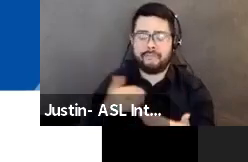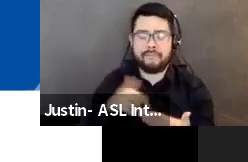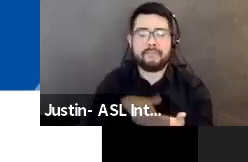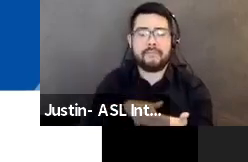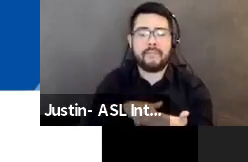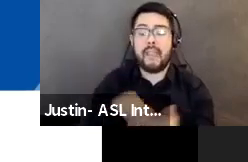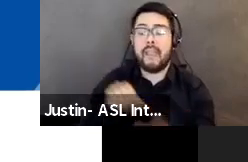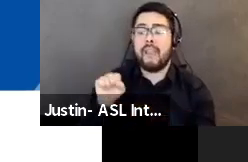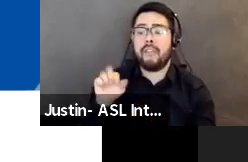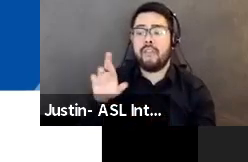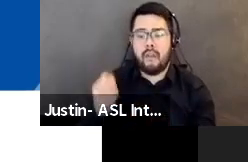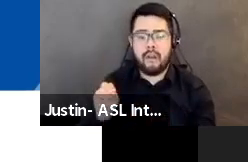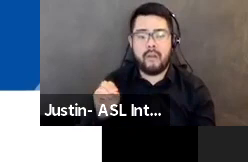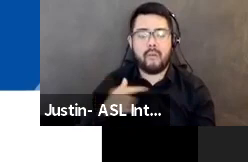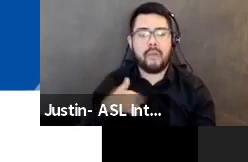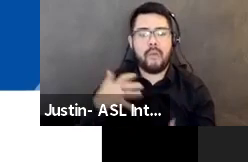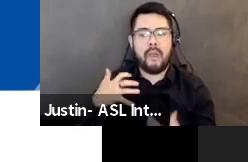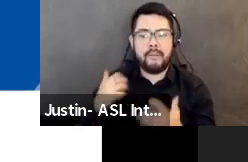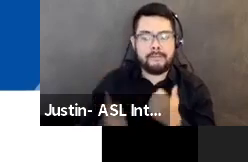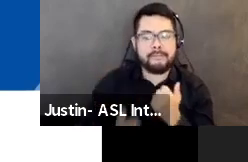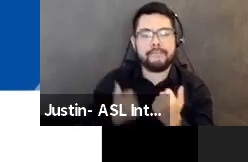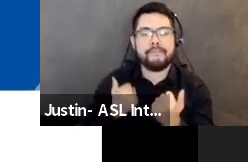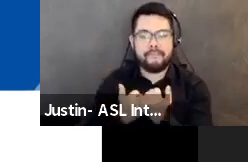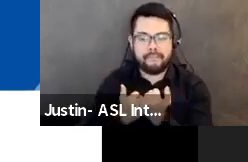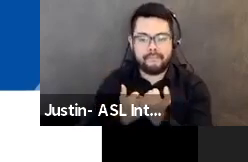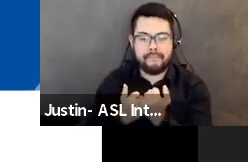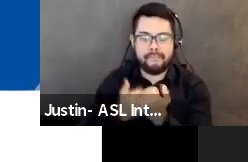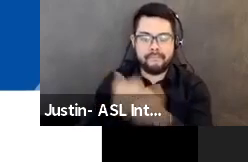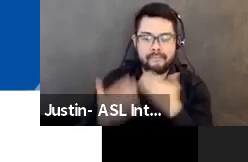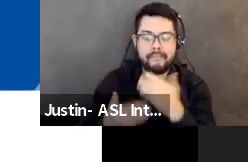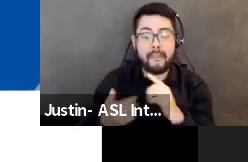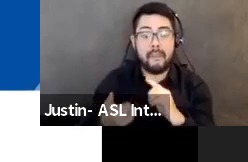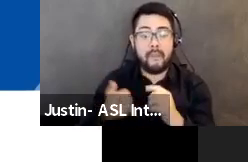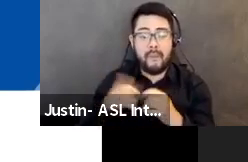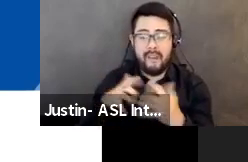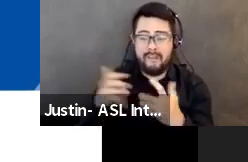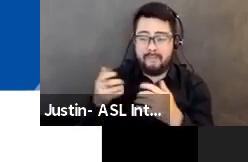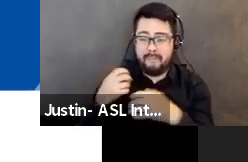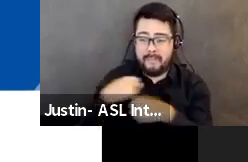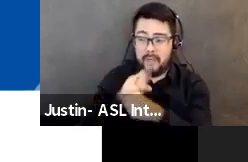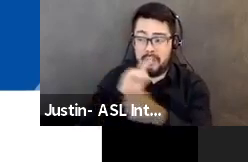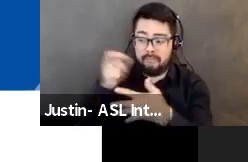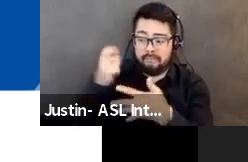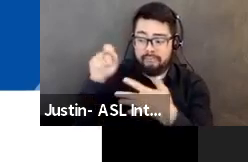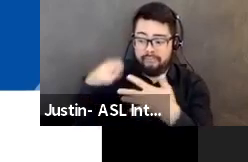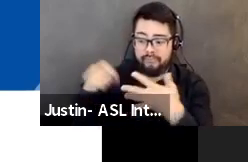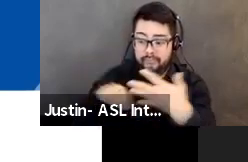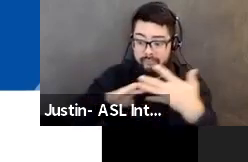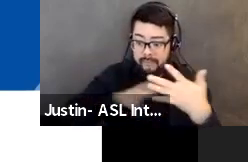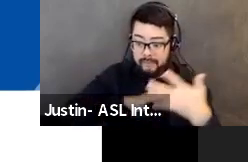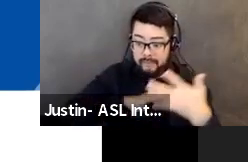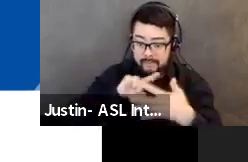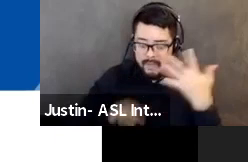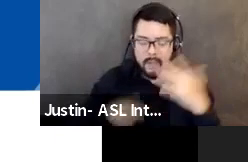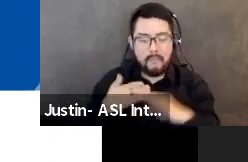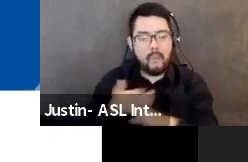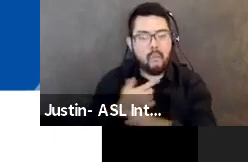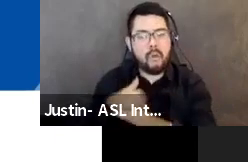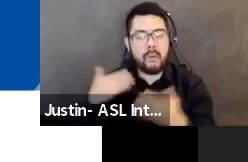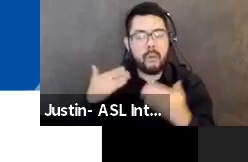sros to be vetted through all of these uh different criteria in advance of their consideration